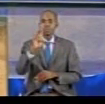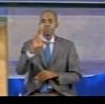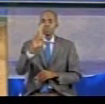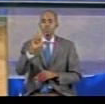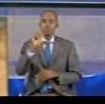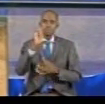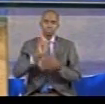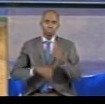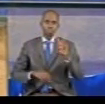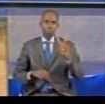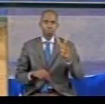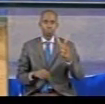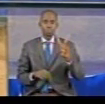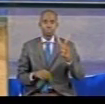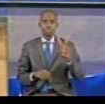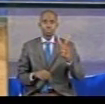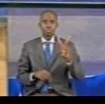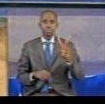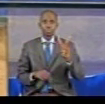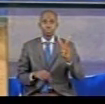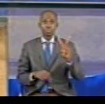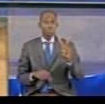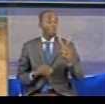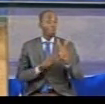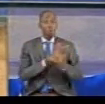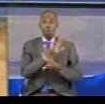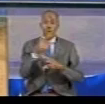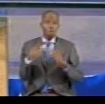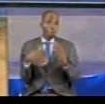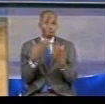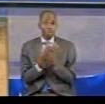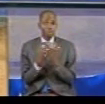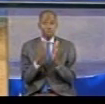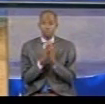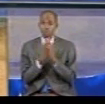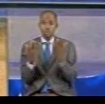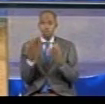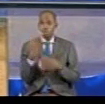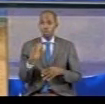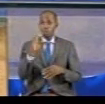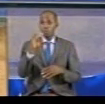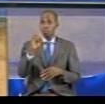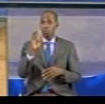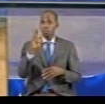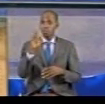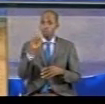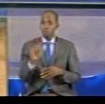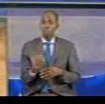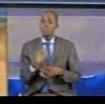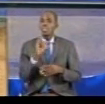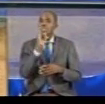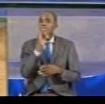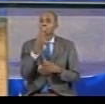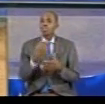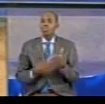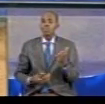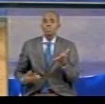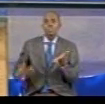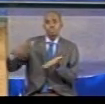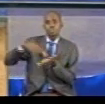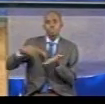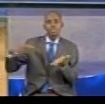actually Deuteronomy chapter, the whole of Deuteronomy is a repetition of the history of the children of